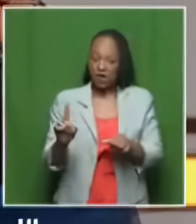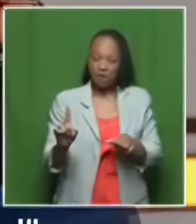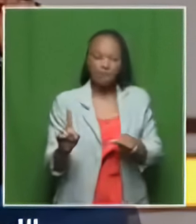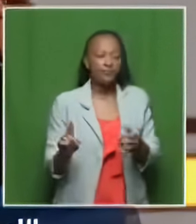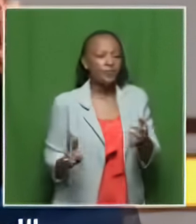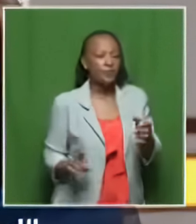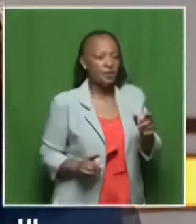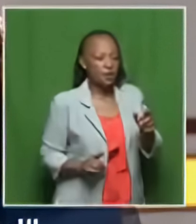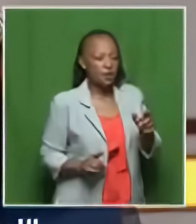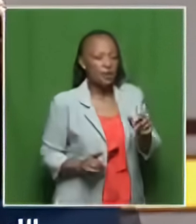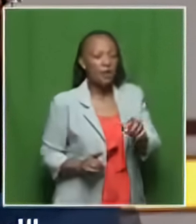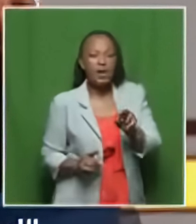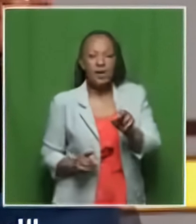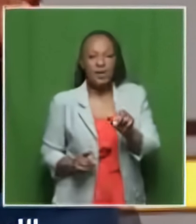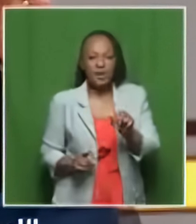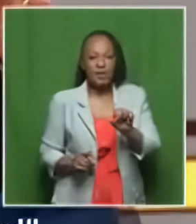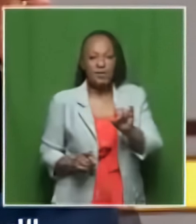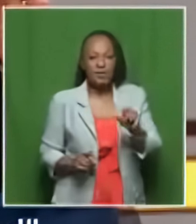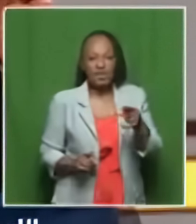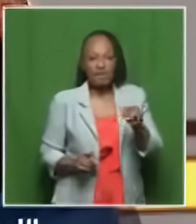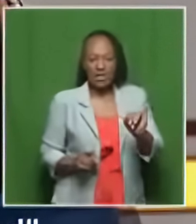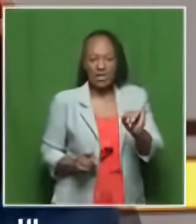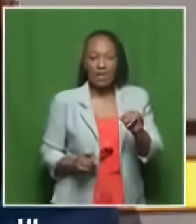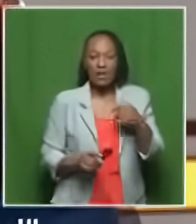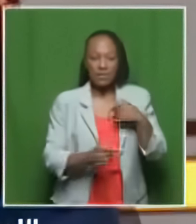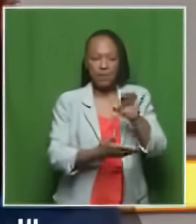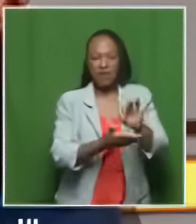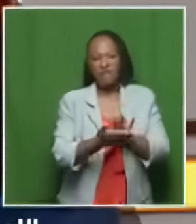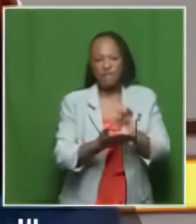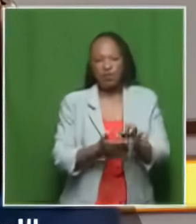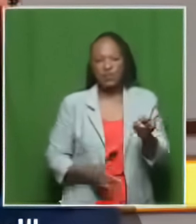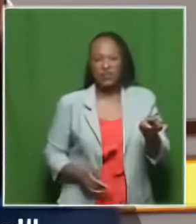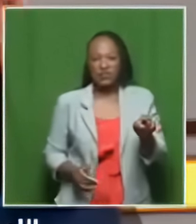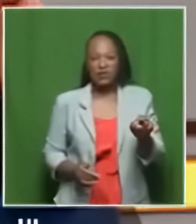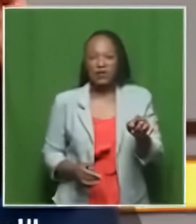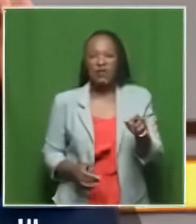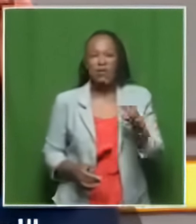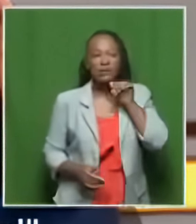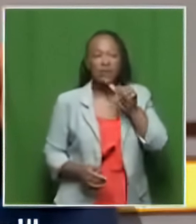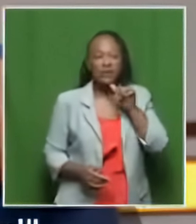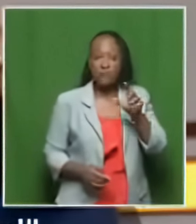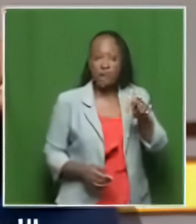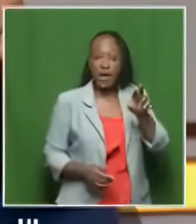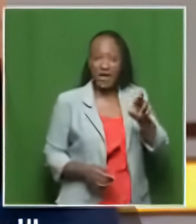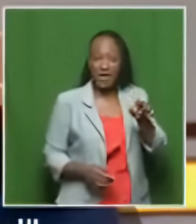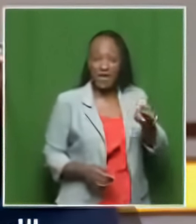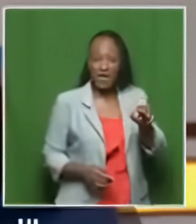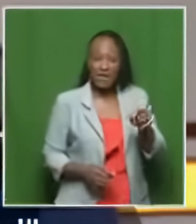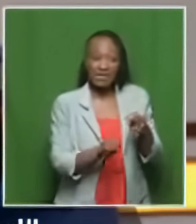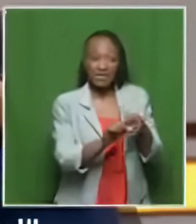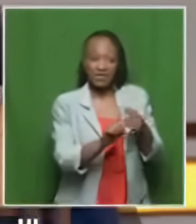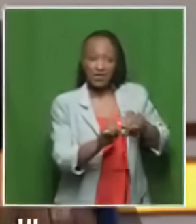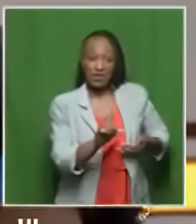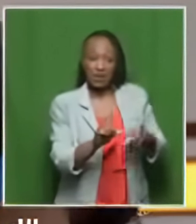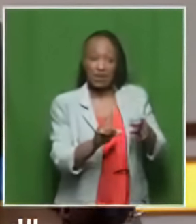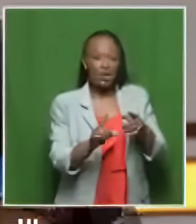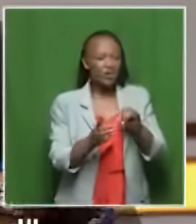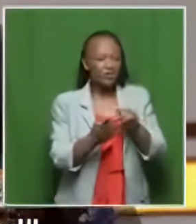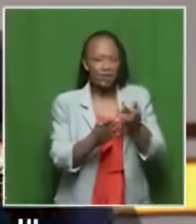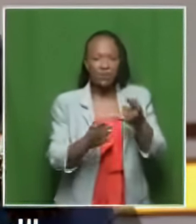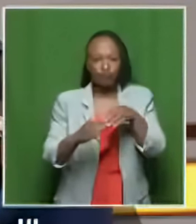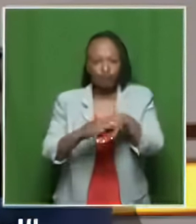here, I will vote for Nasipi. Even if you say it's a PR, why? She's on the, just being on